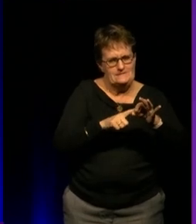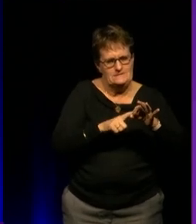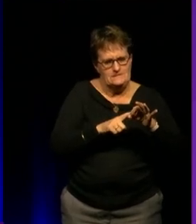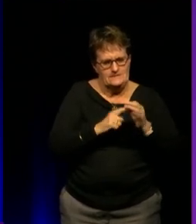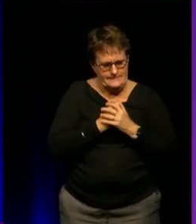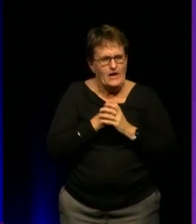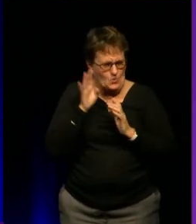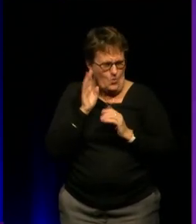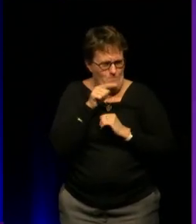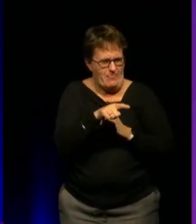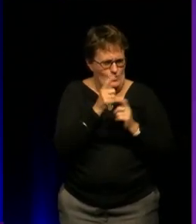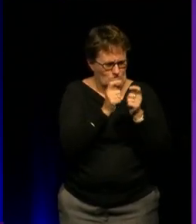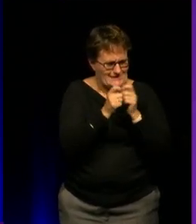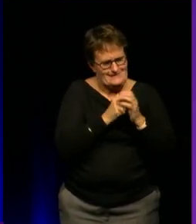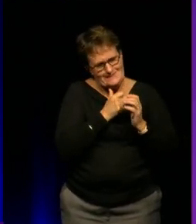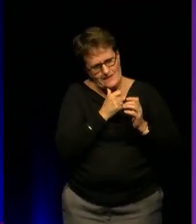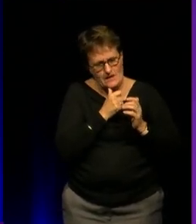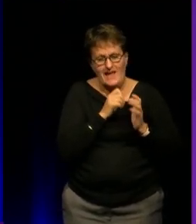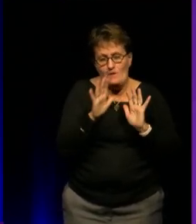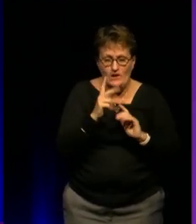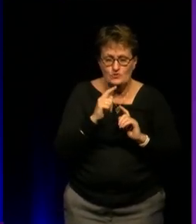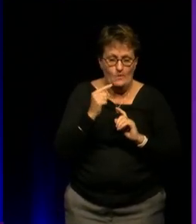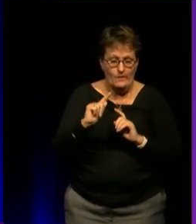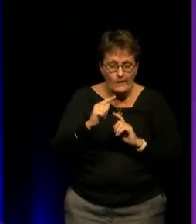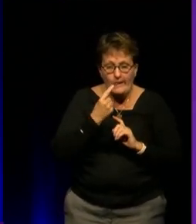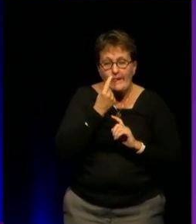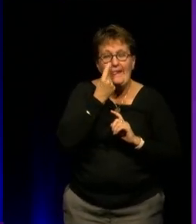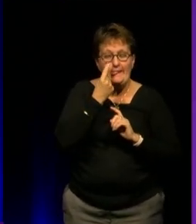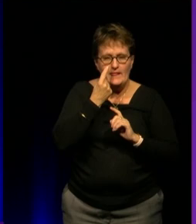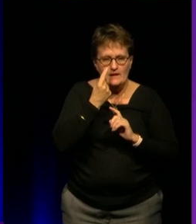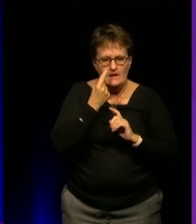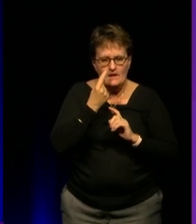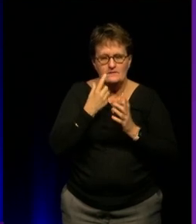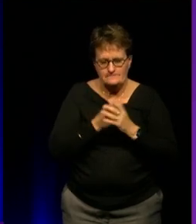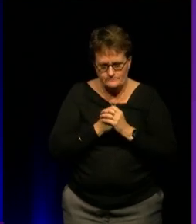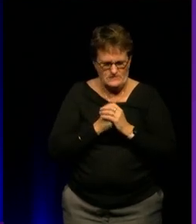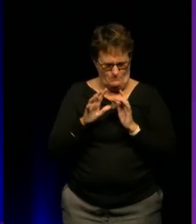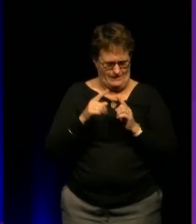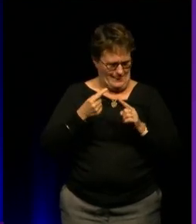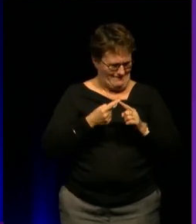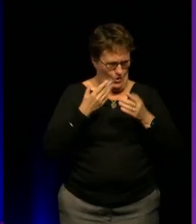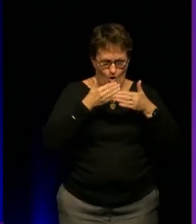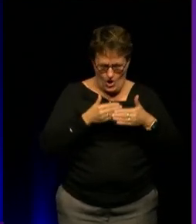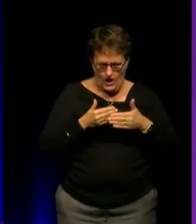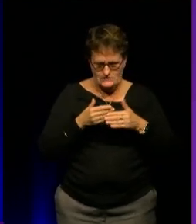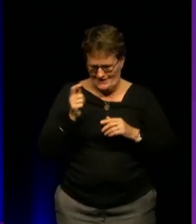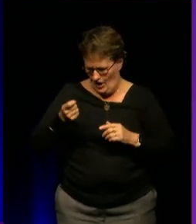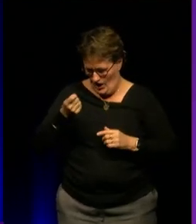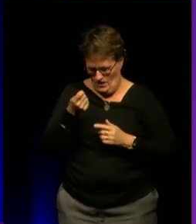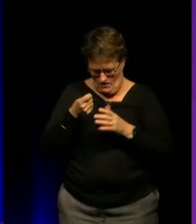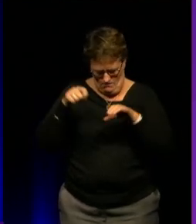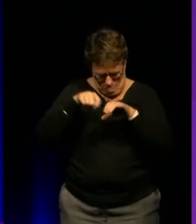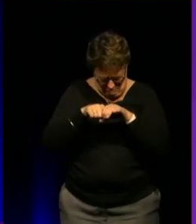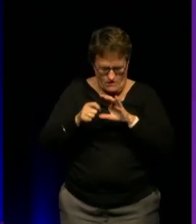so I took a swab from this fellow. And I walked, this is about 11 o'clock at night, and so I walked it around to the